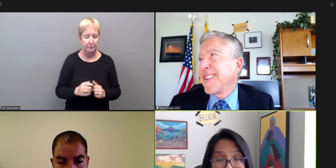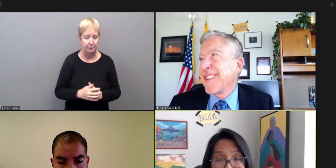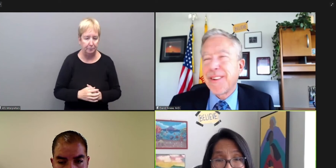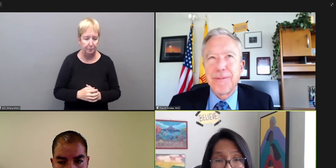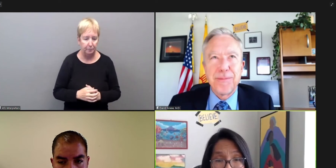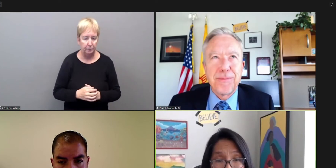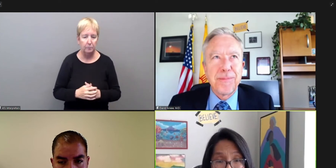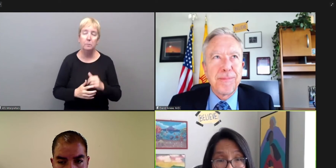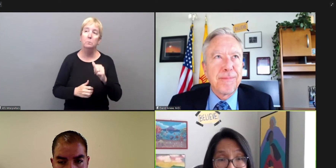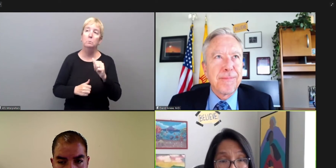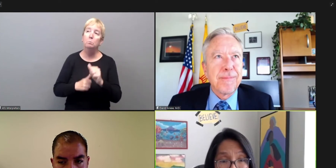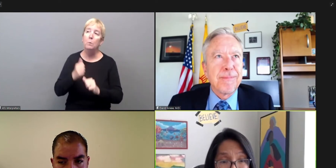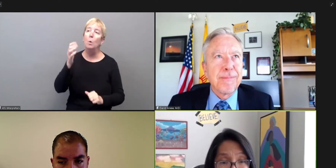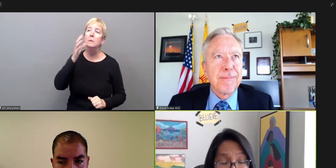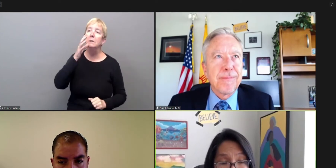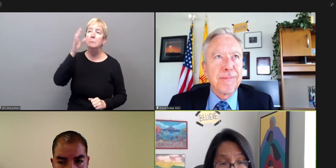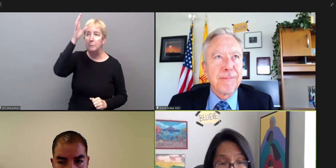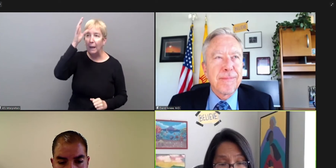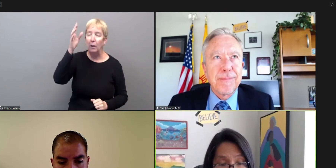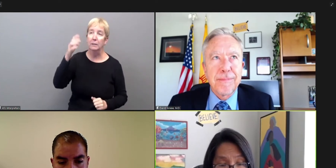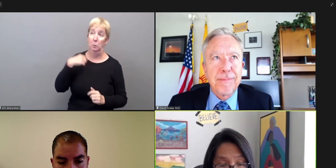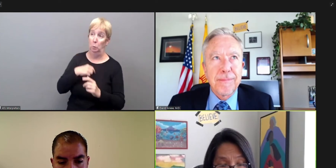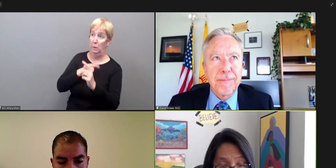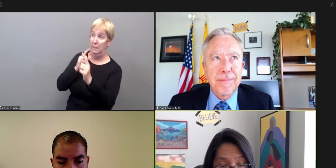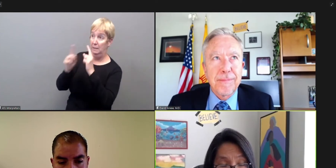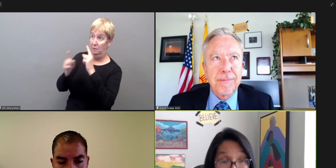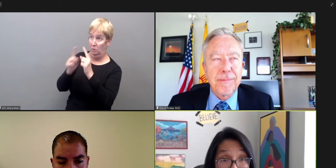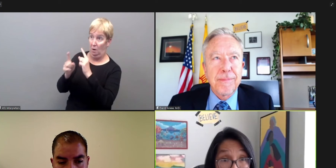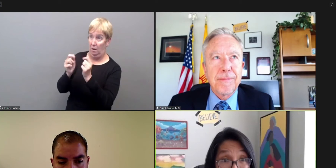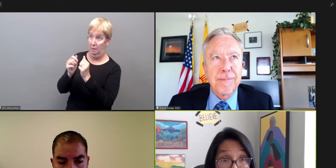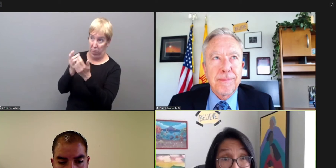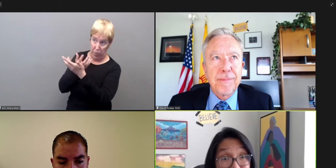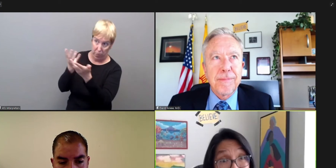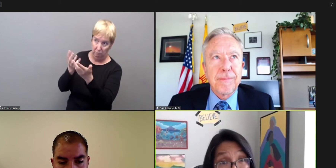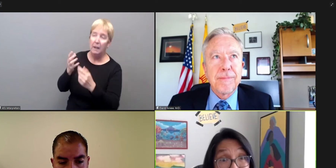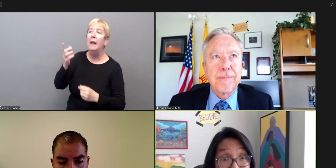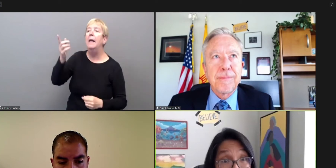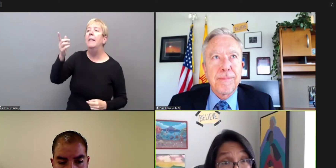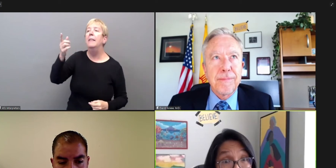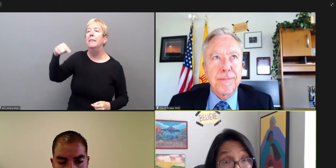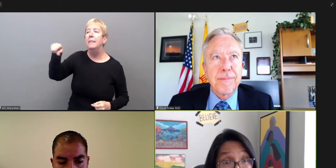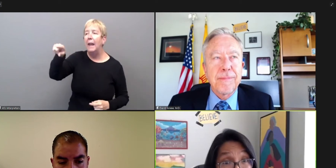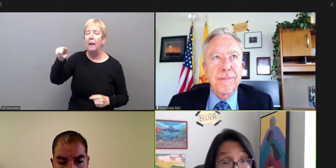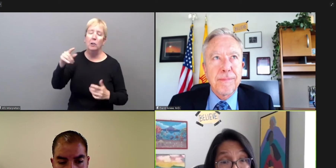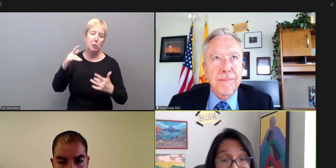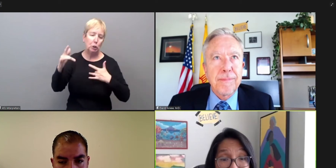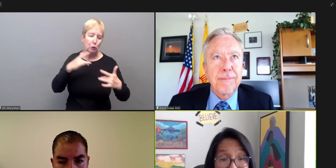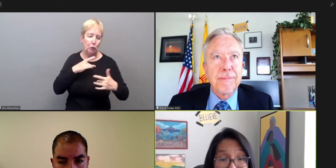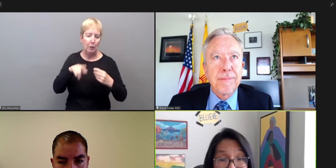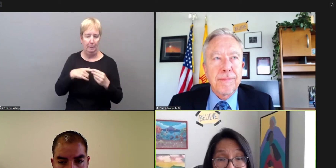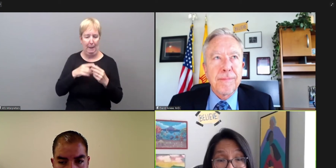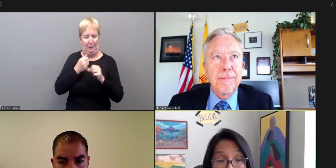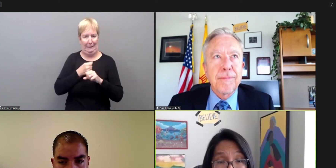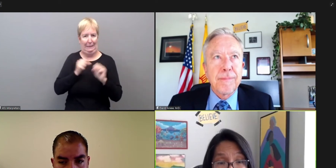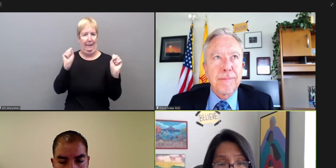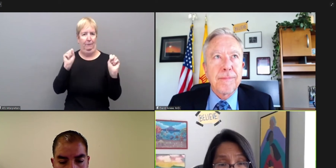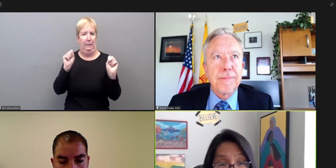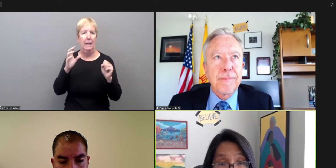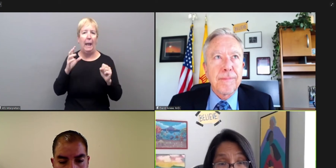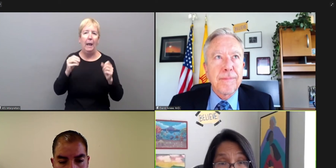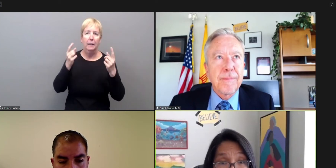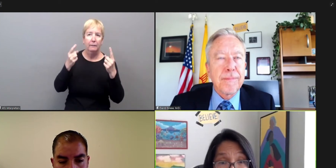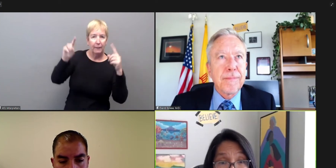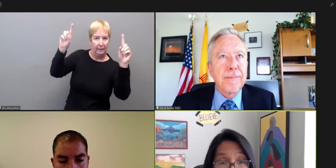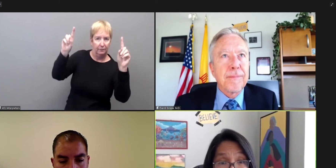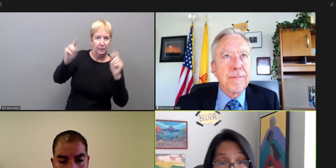most of the parents that we are talking to are really concerned about the safety and efficacy data. And then if you look at, can I just